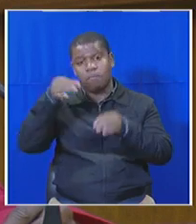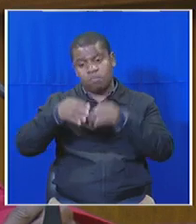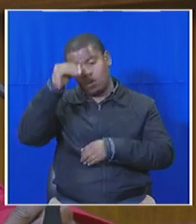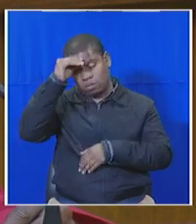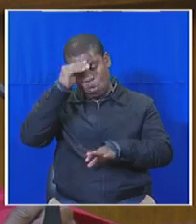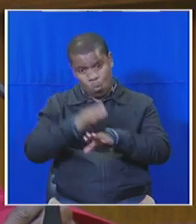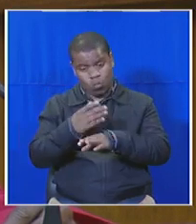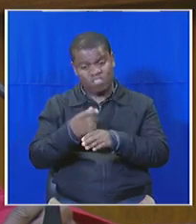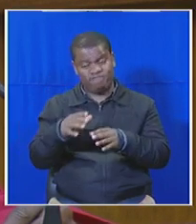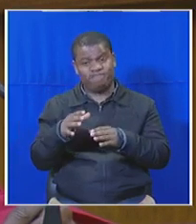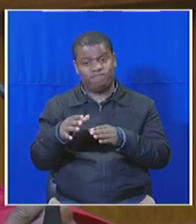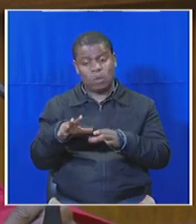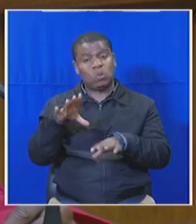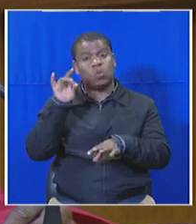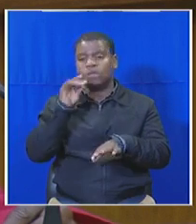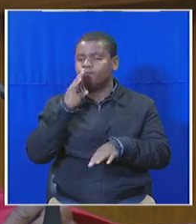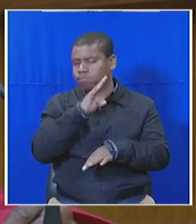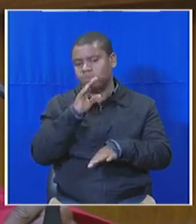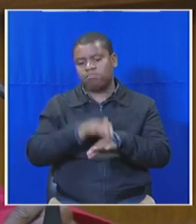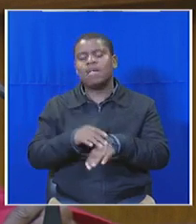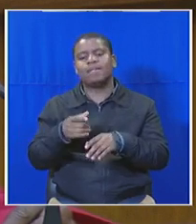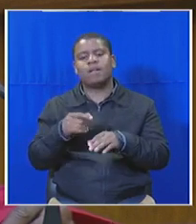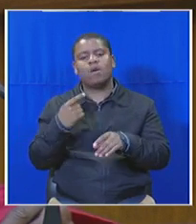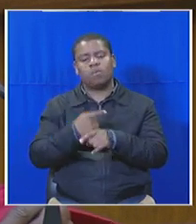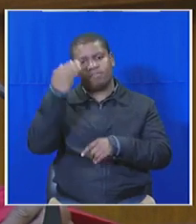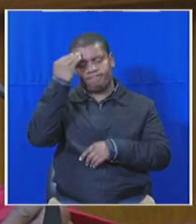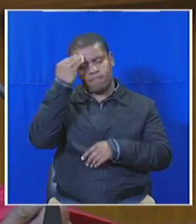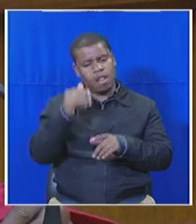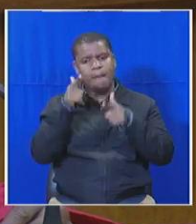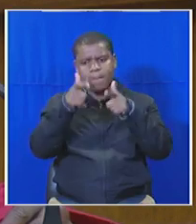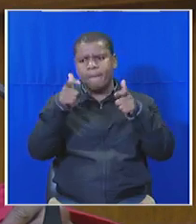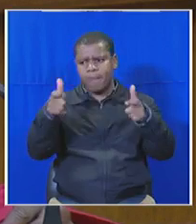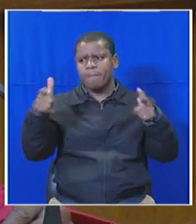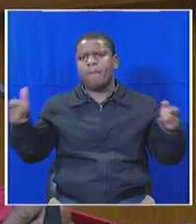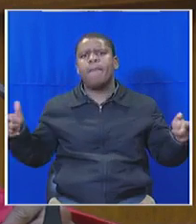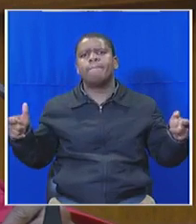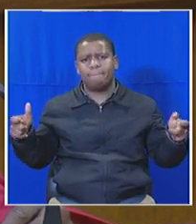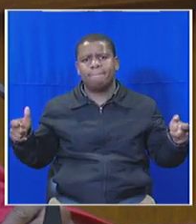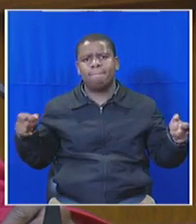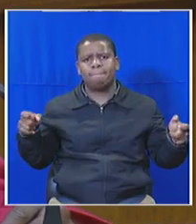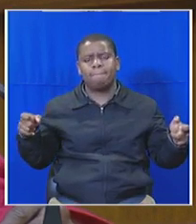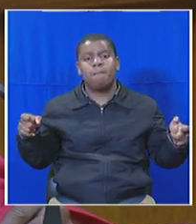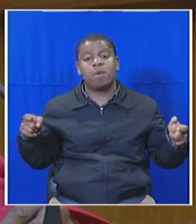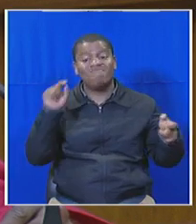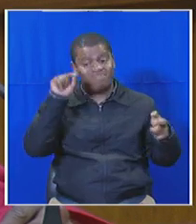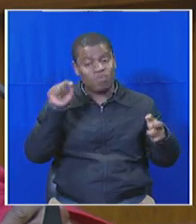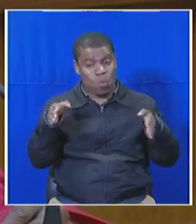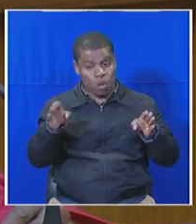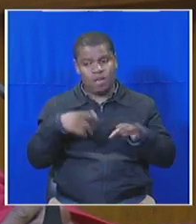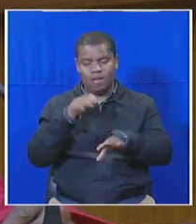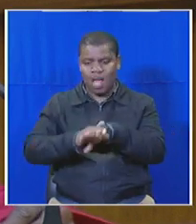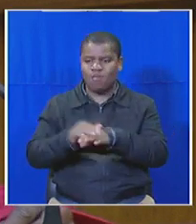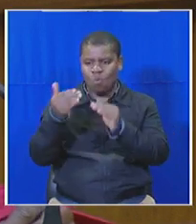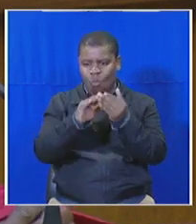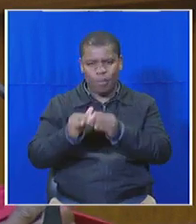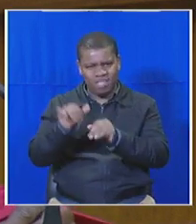choice but to think they must shoot to kill in order to police the society. When the police